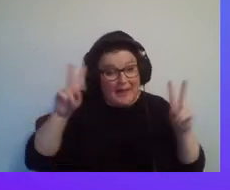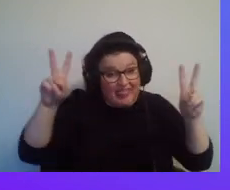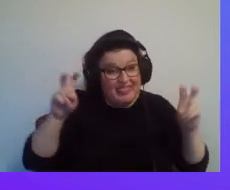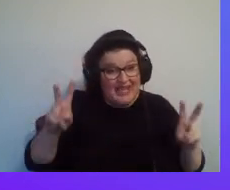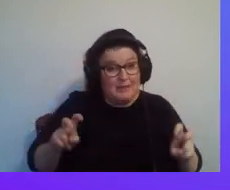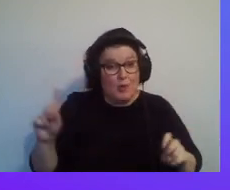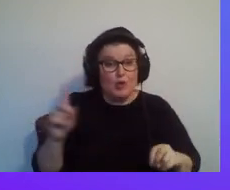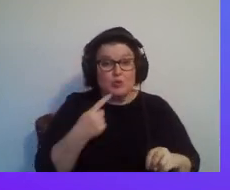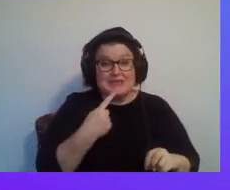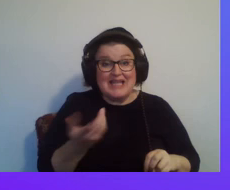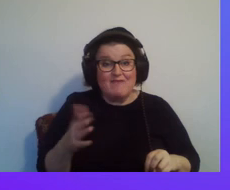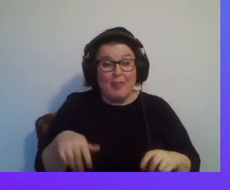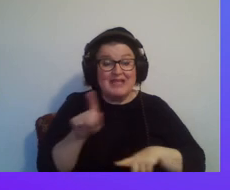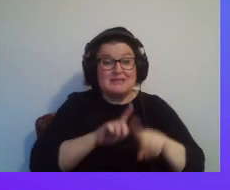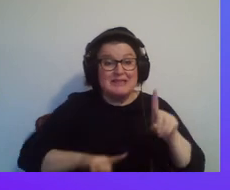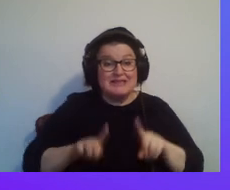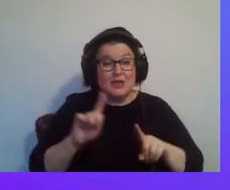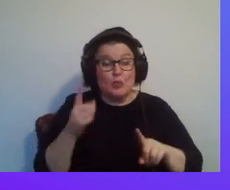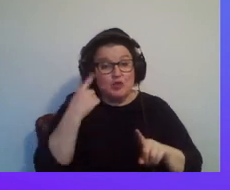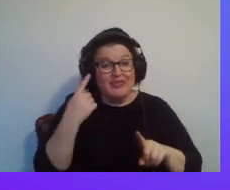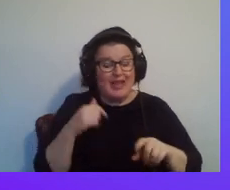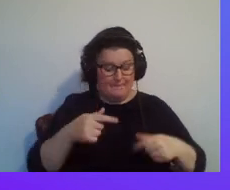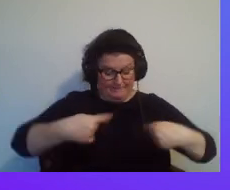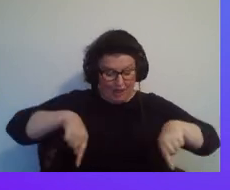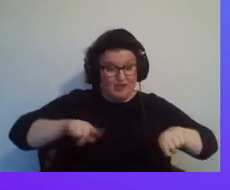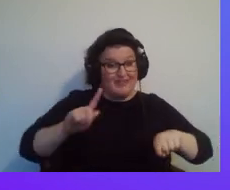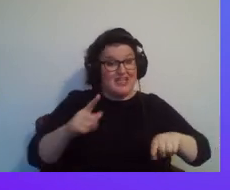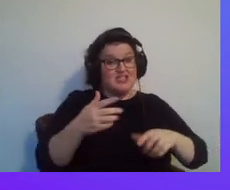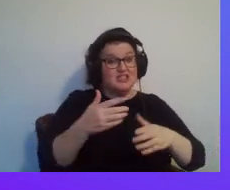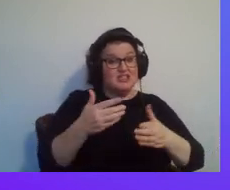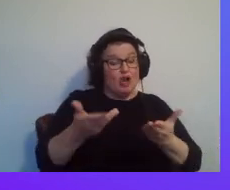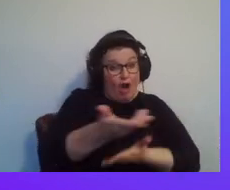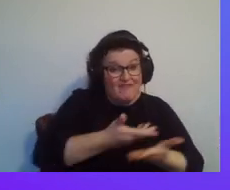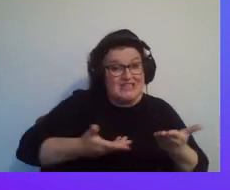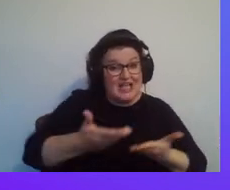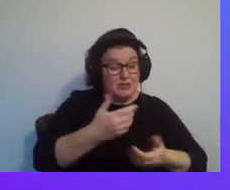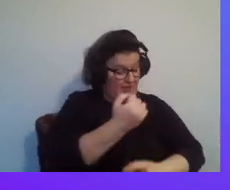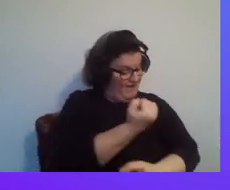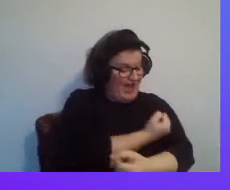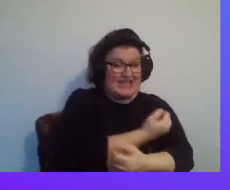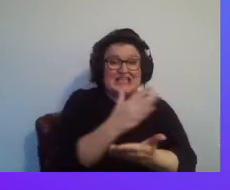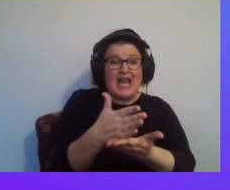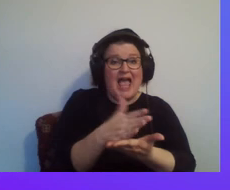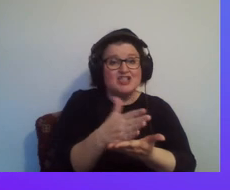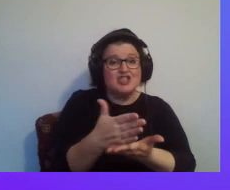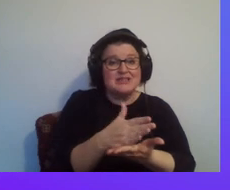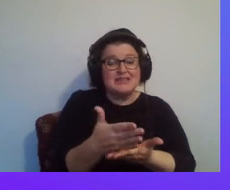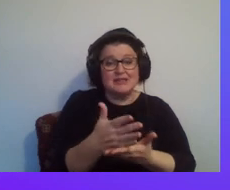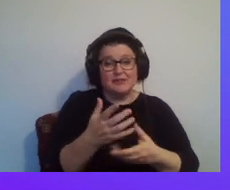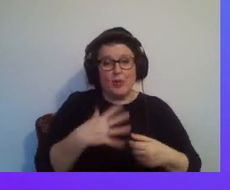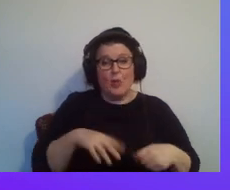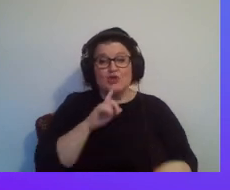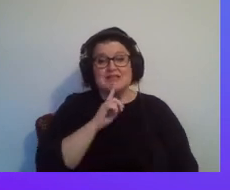from this COVID hesitancy discussion? Dr. Abrams. So I would say we're